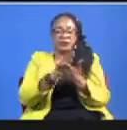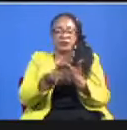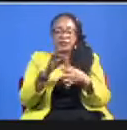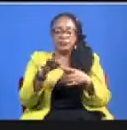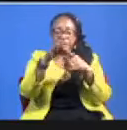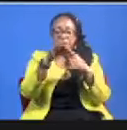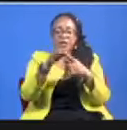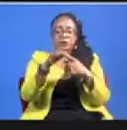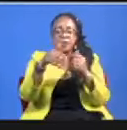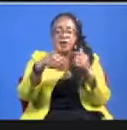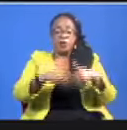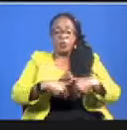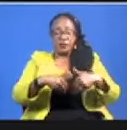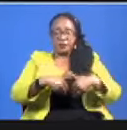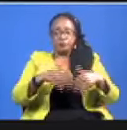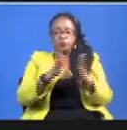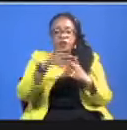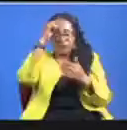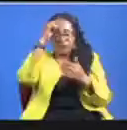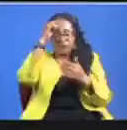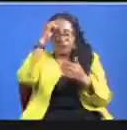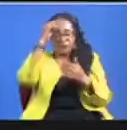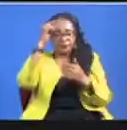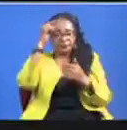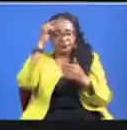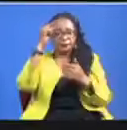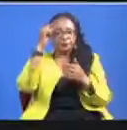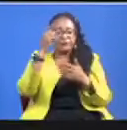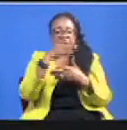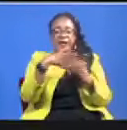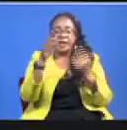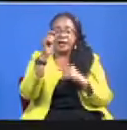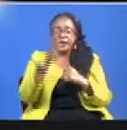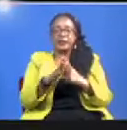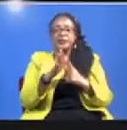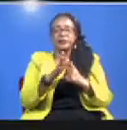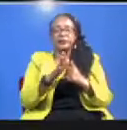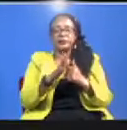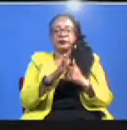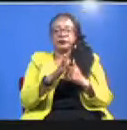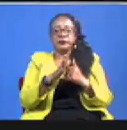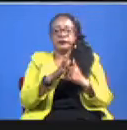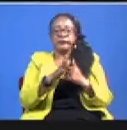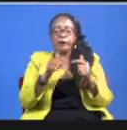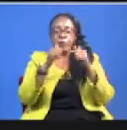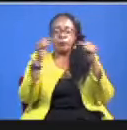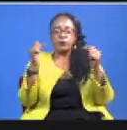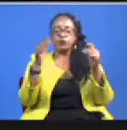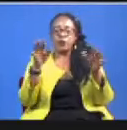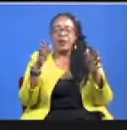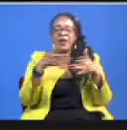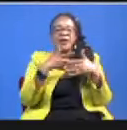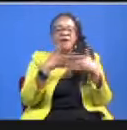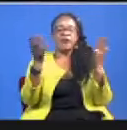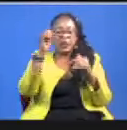been a lack of trust between especially young Kenyans and the government. And young Kenyans have